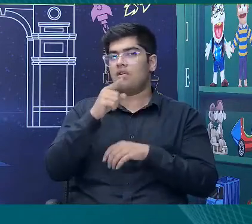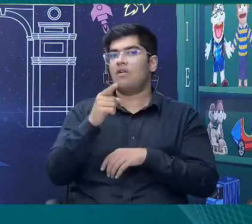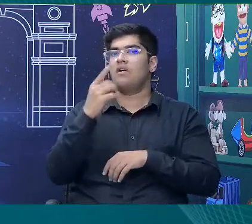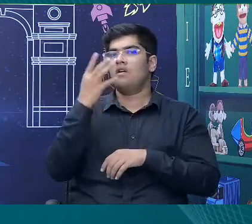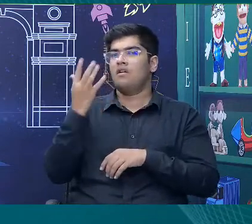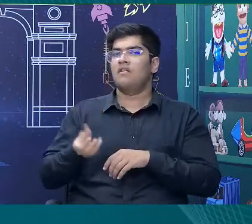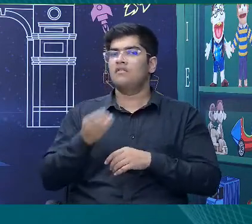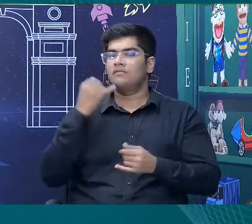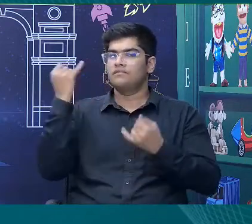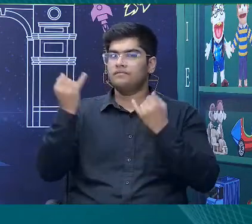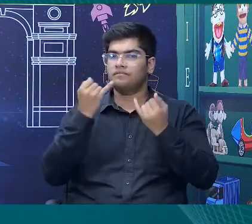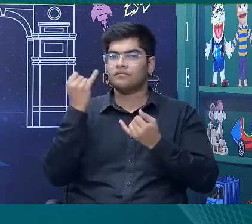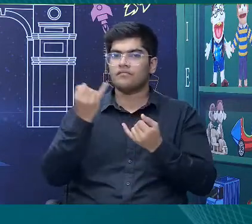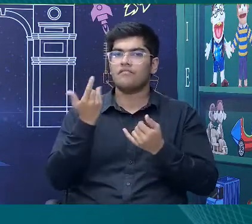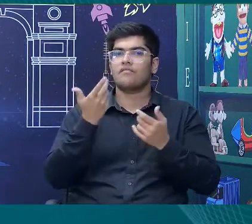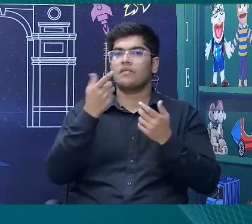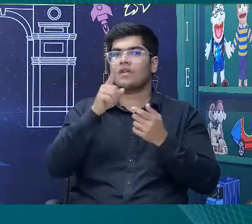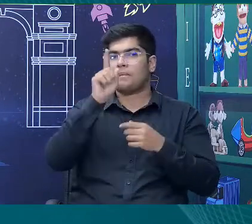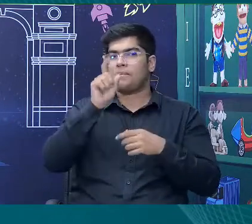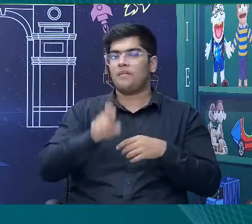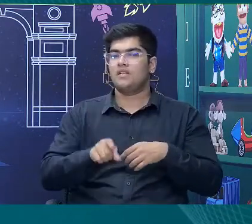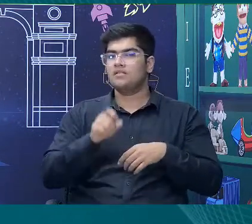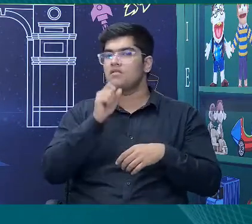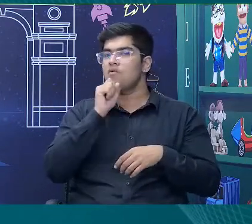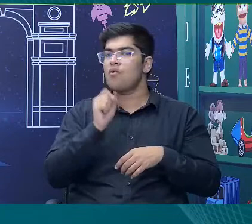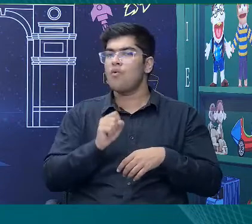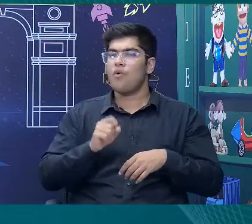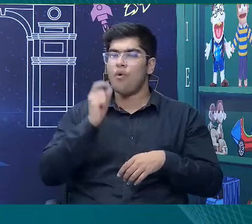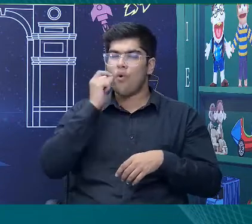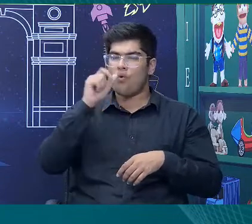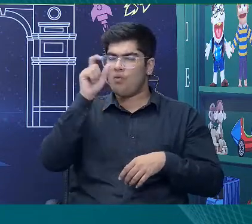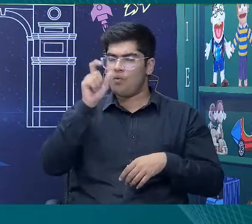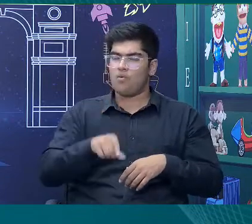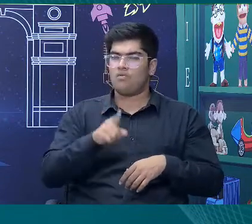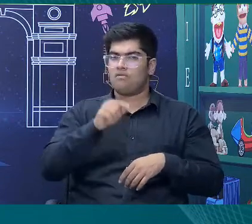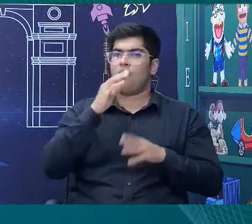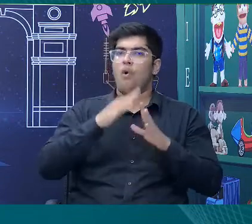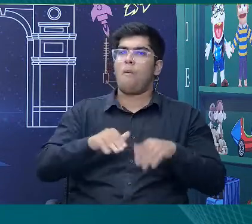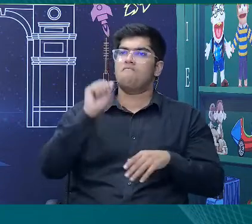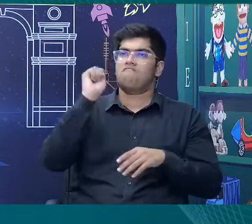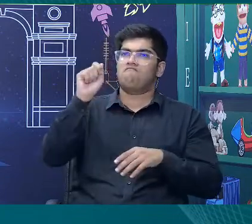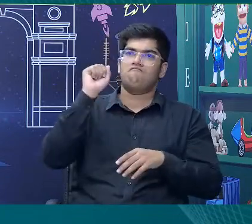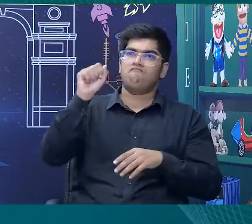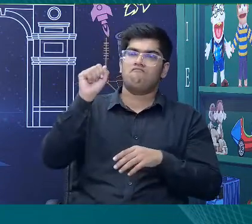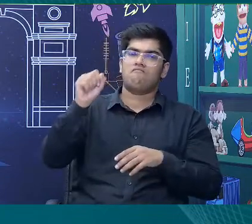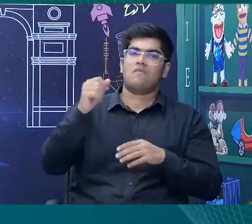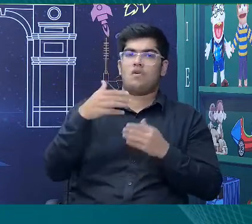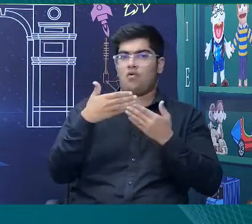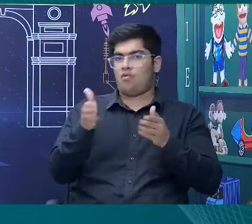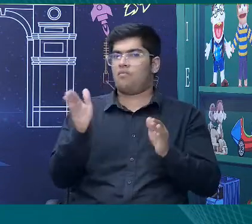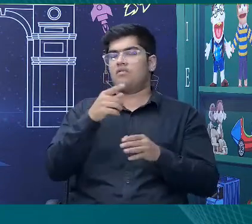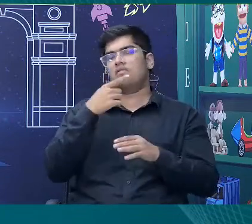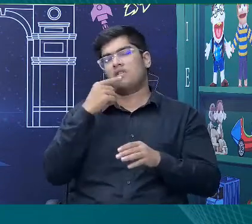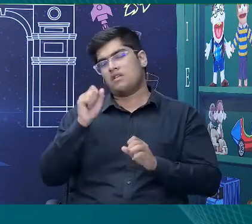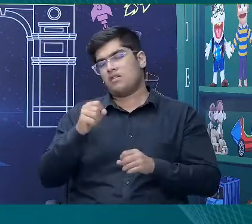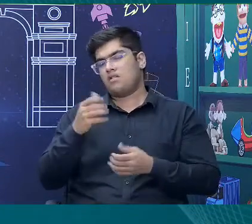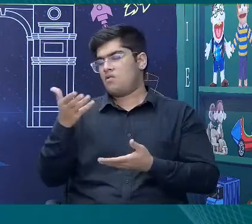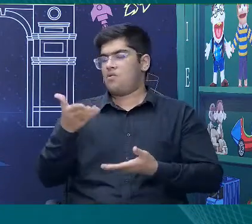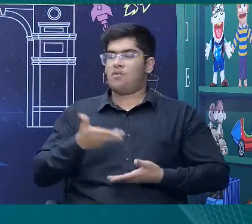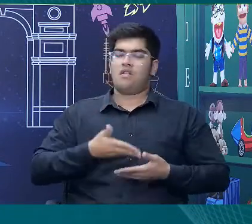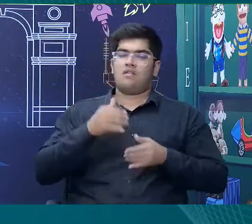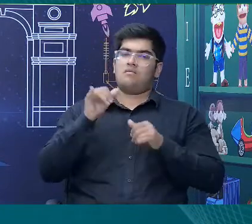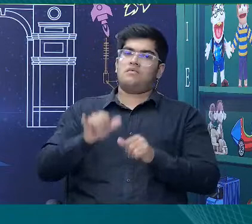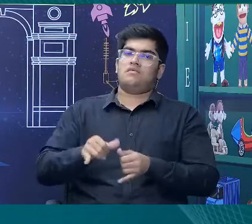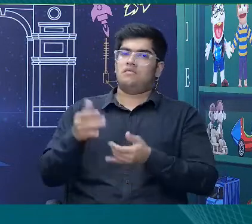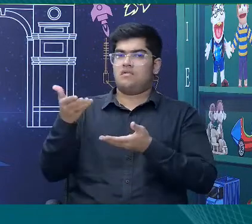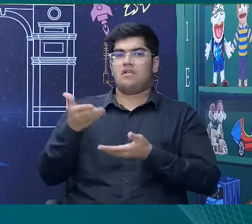for shelter. He knocks the door of this house, and an old man opens the door and happily gives him shelter because he has neither